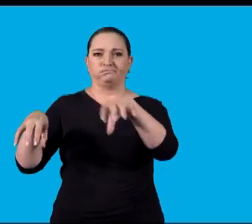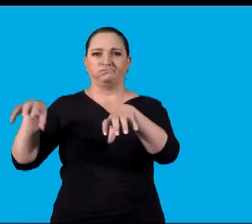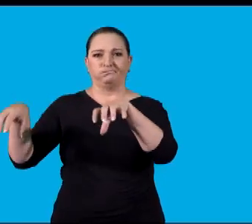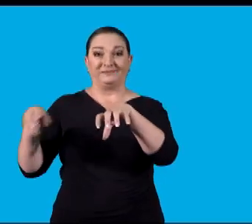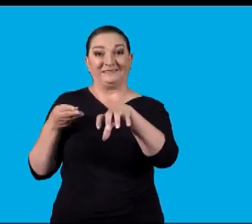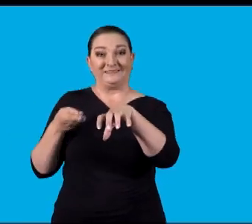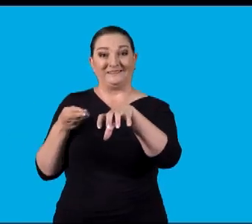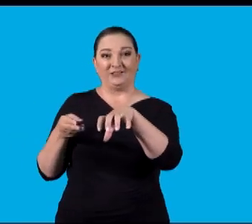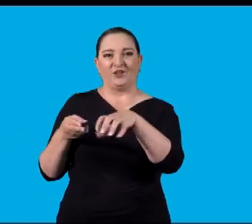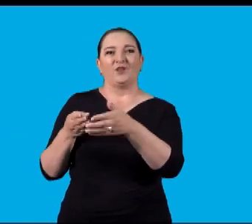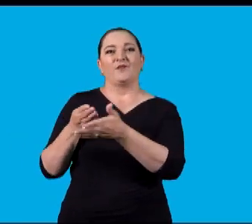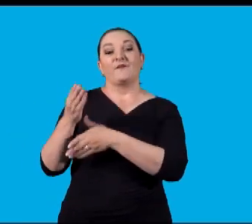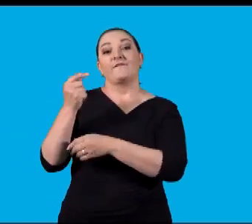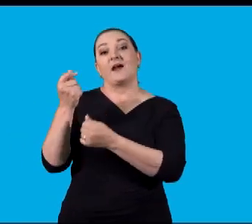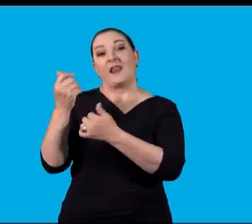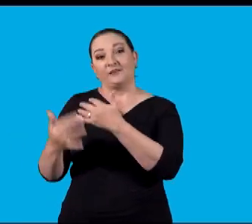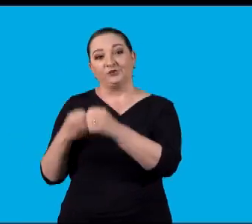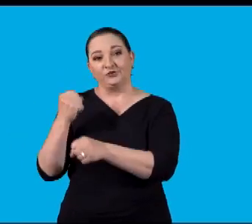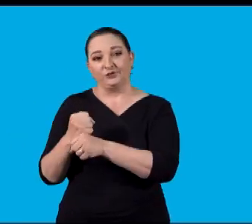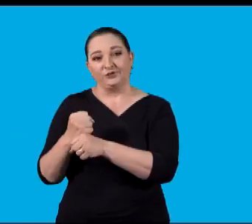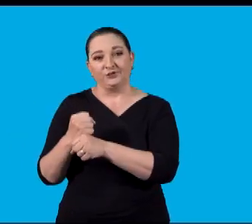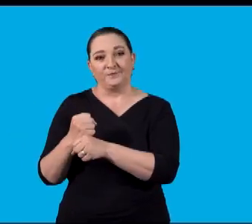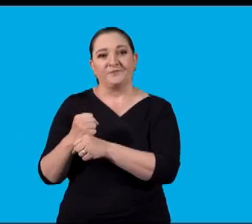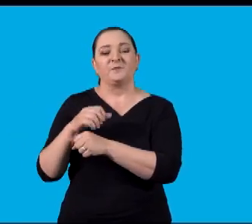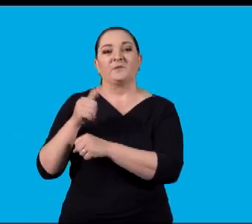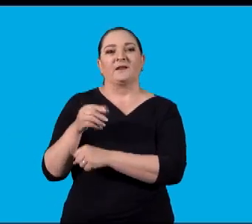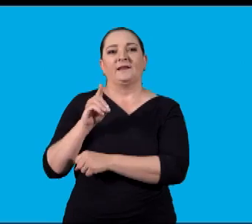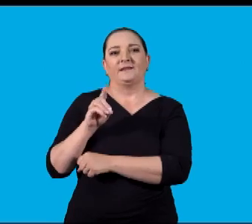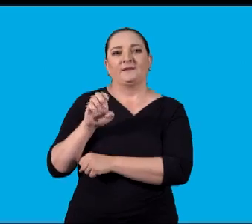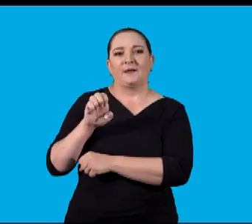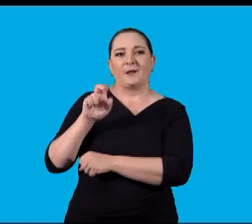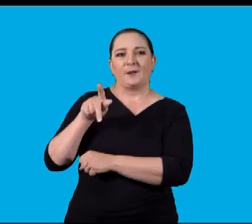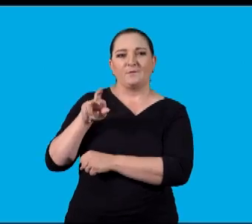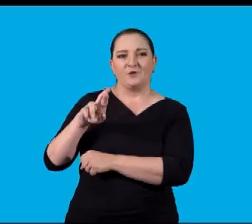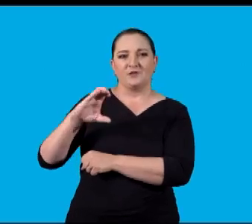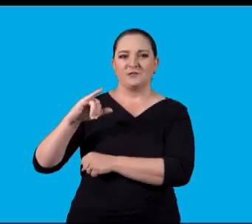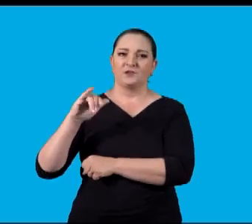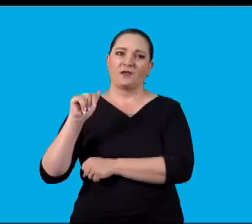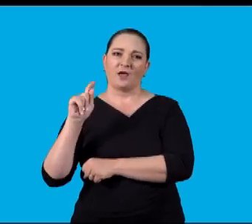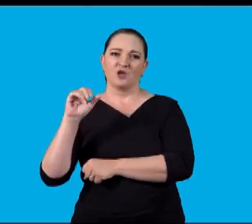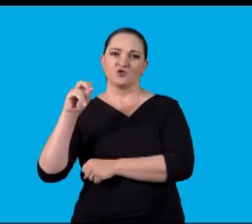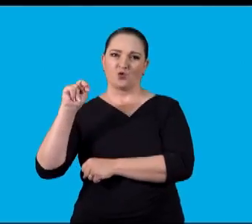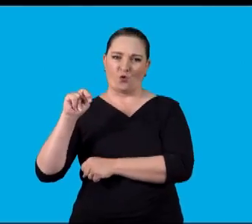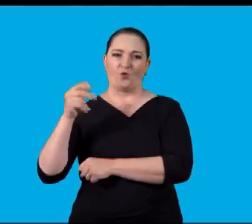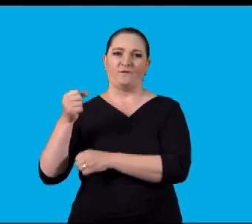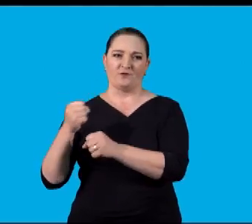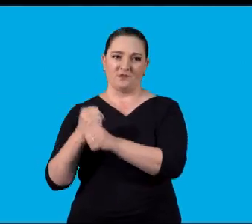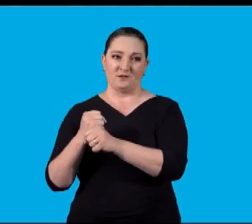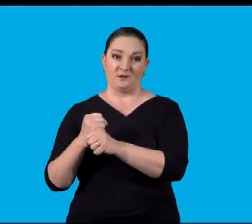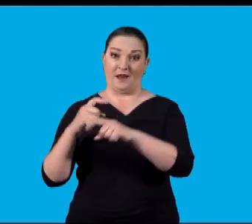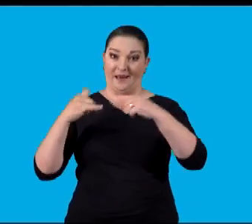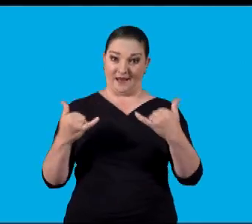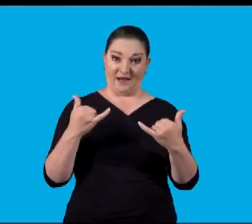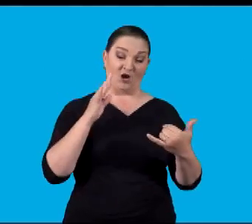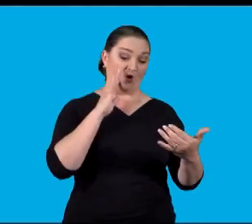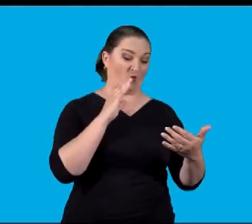going to take all this information, and what we're going to do is we're going to calculate the assets that